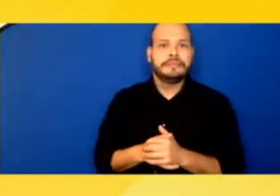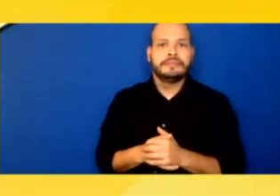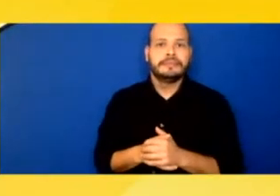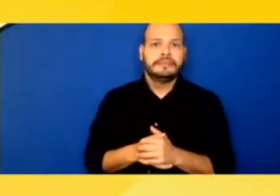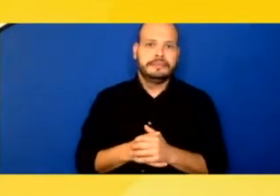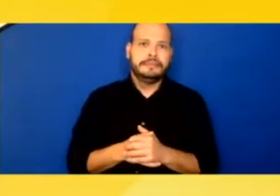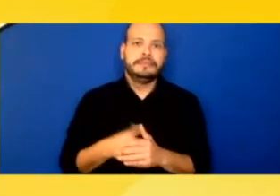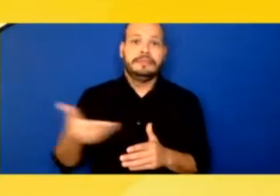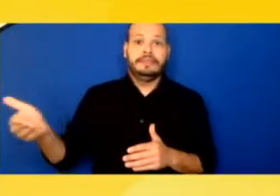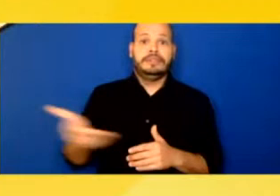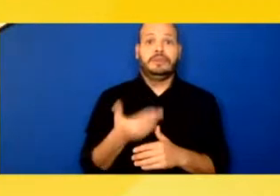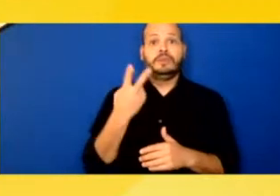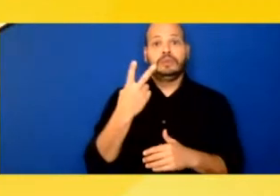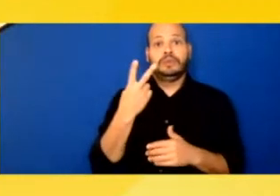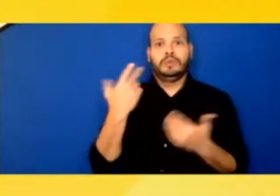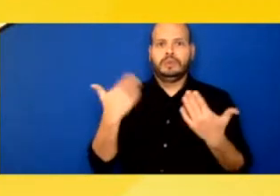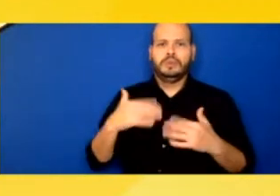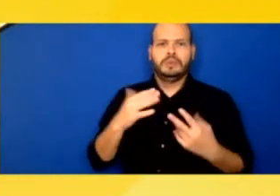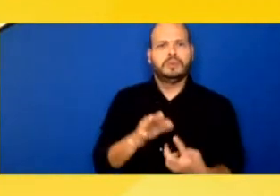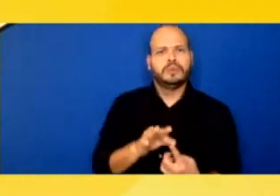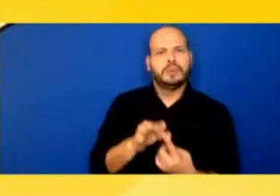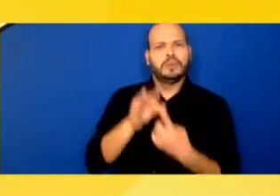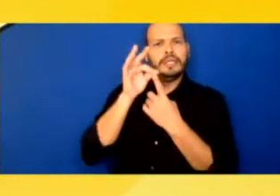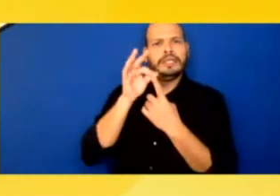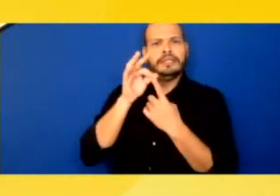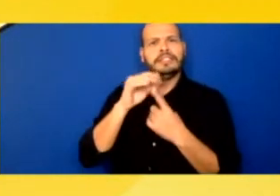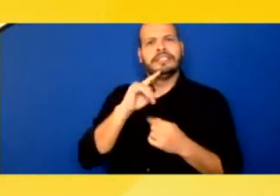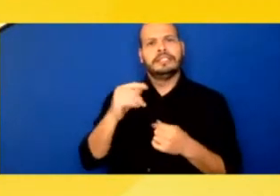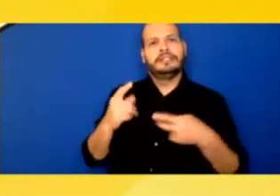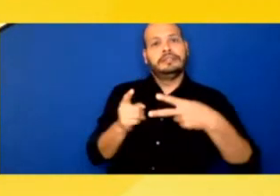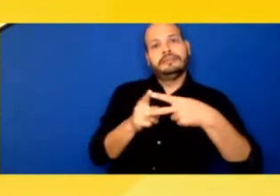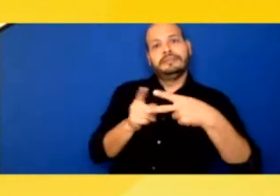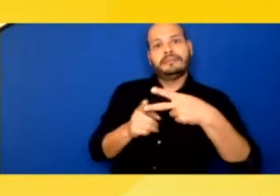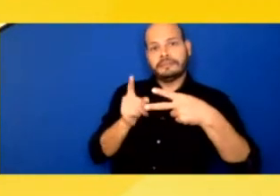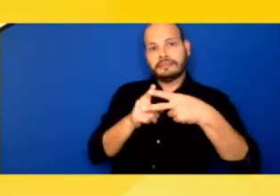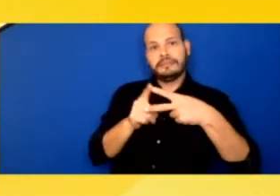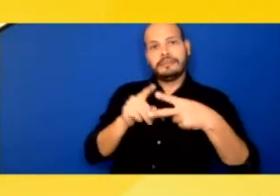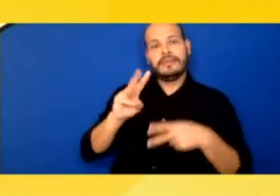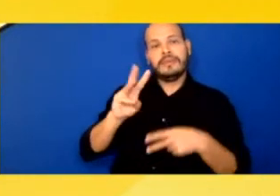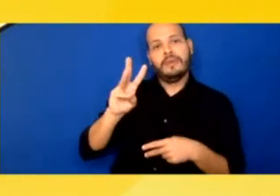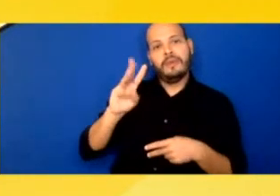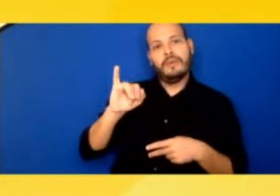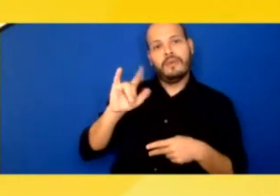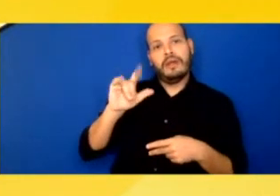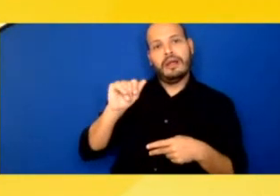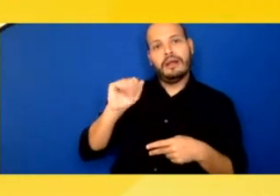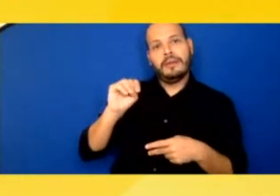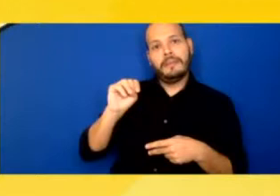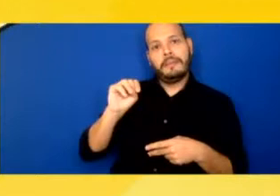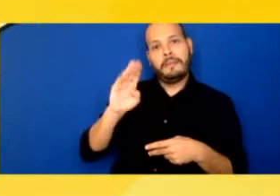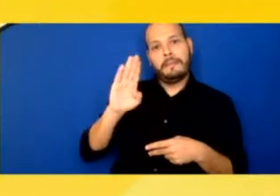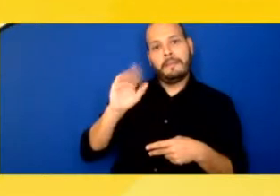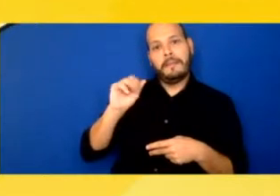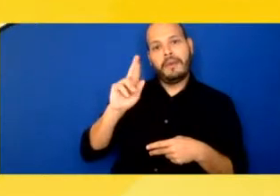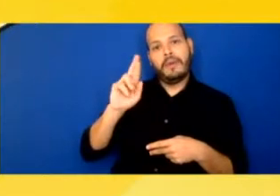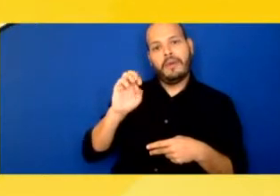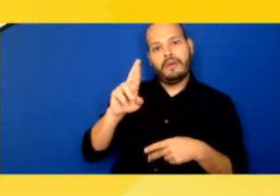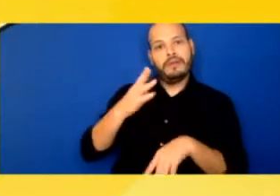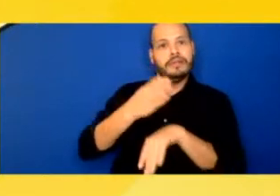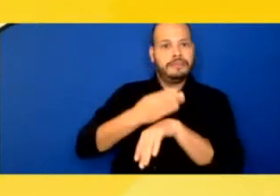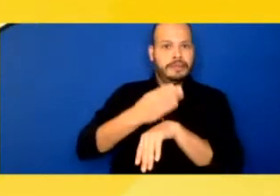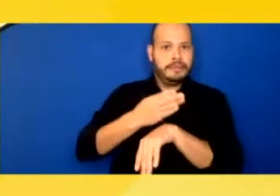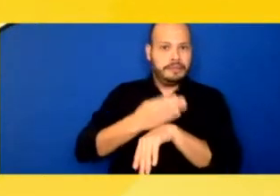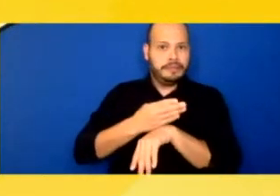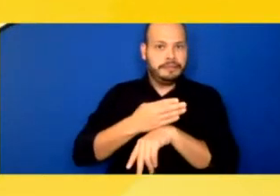J. Barber II, and the Reverend Dr. Liz Theoharis, two of the most necessary